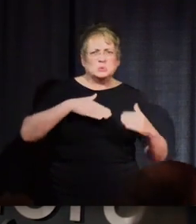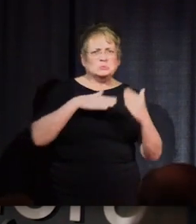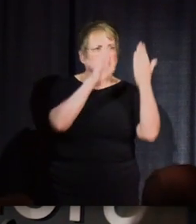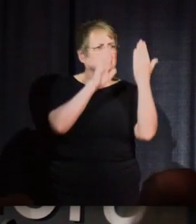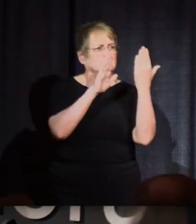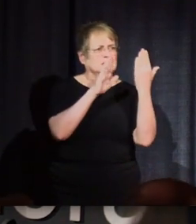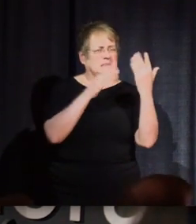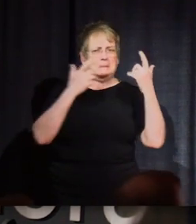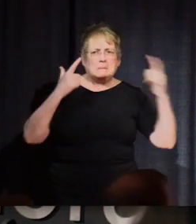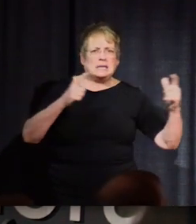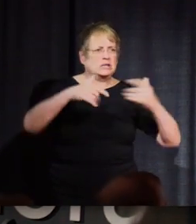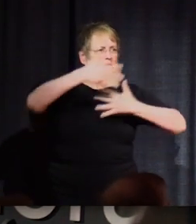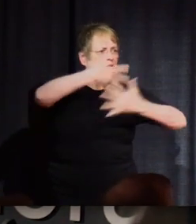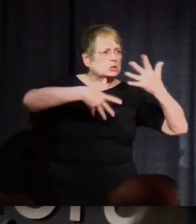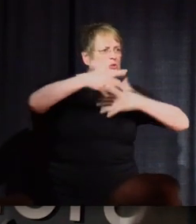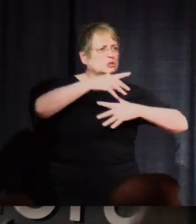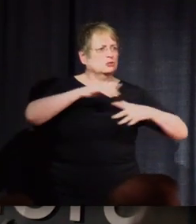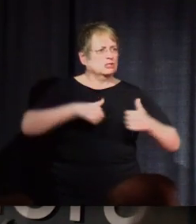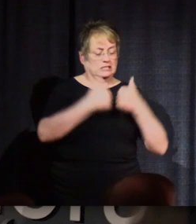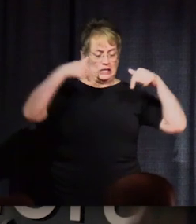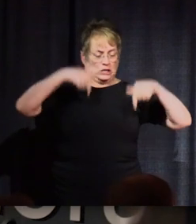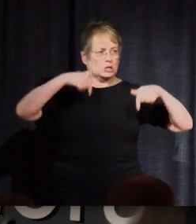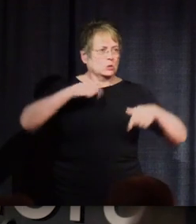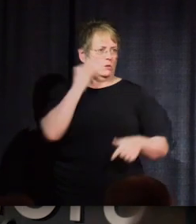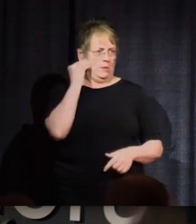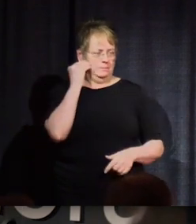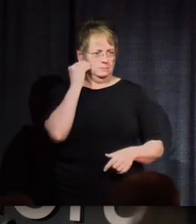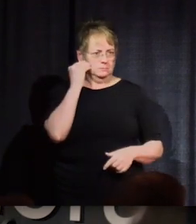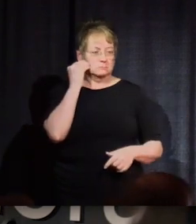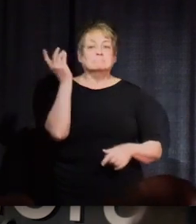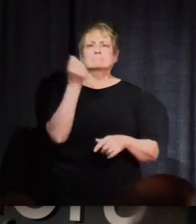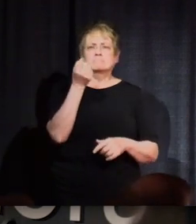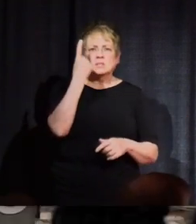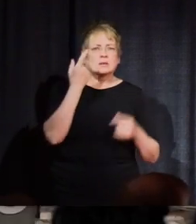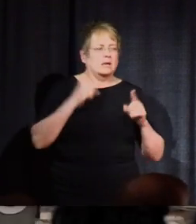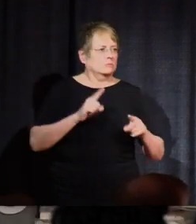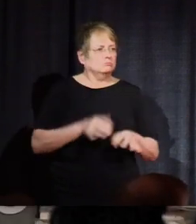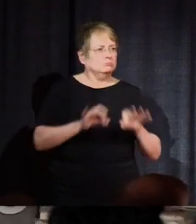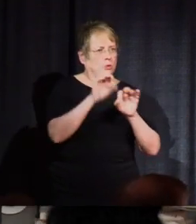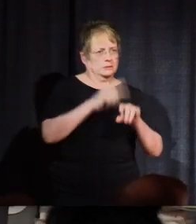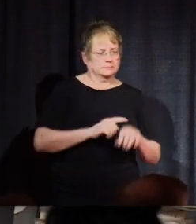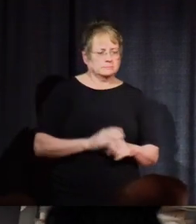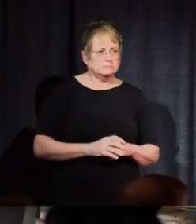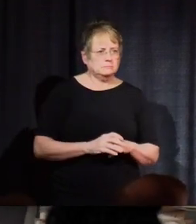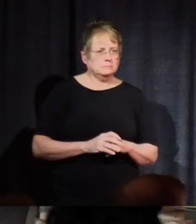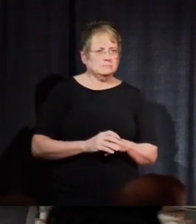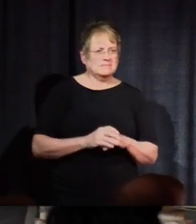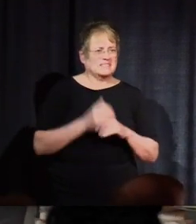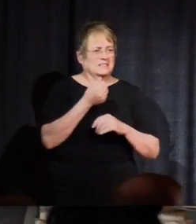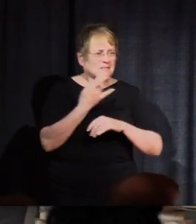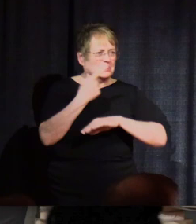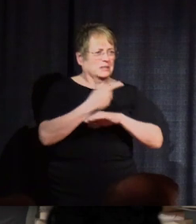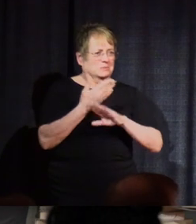biggest social challenges here at home this understanding came at a pivotal time for me in the days and the weeks